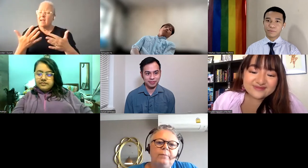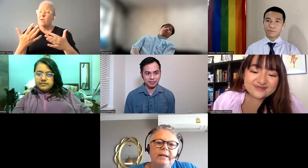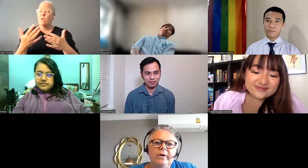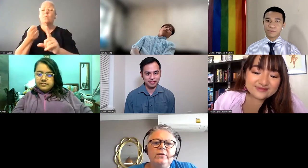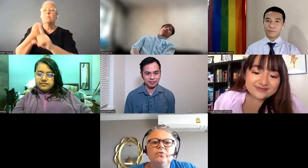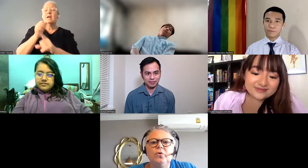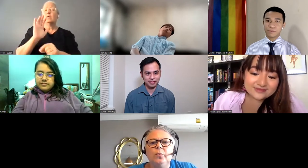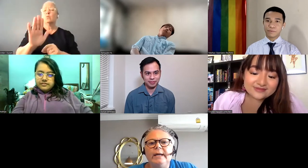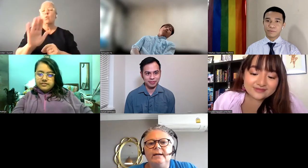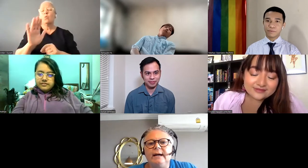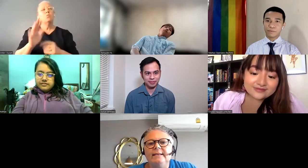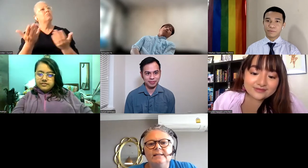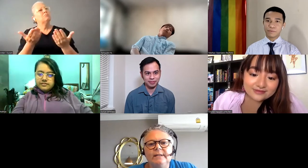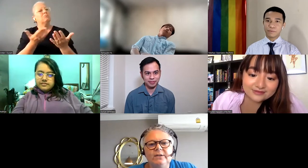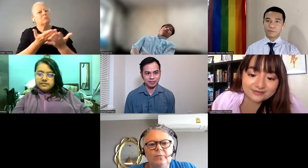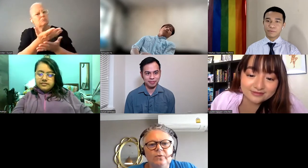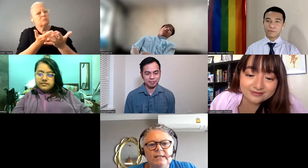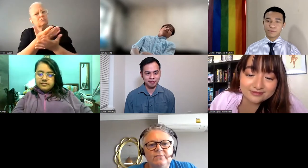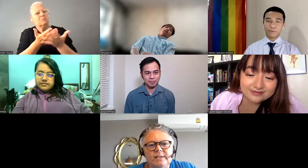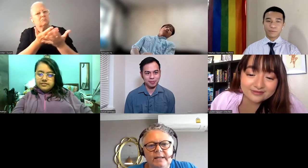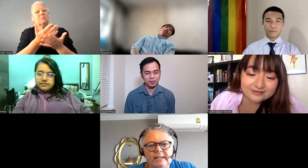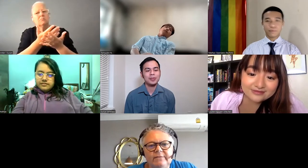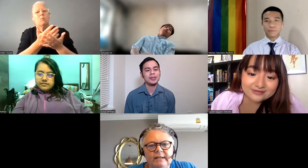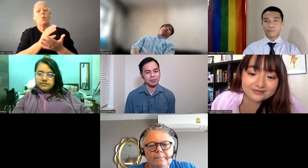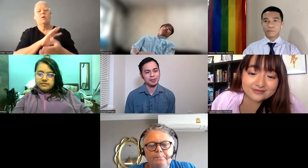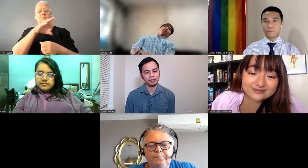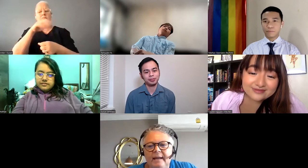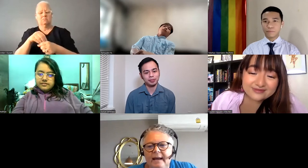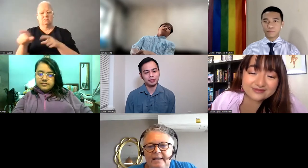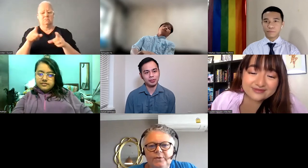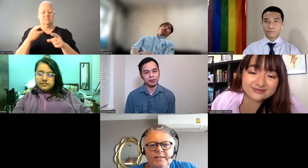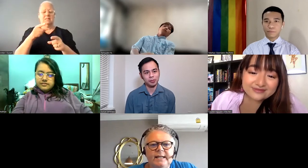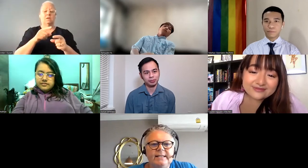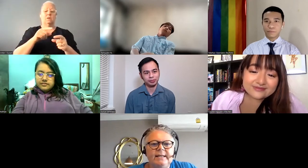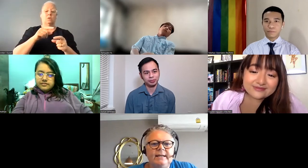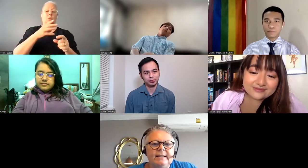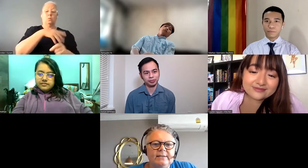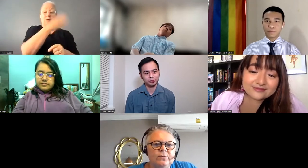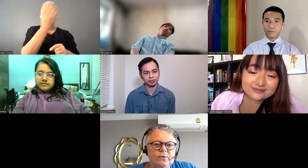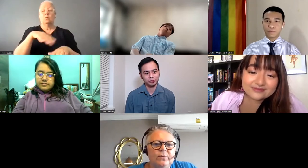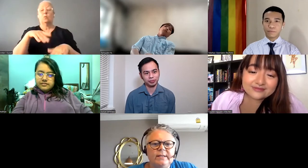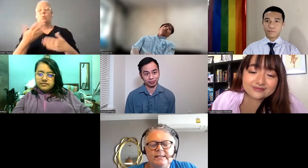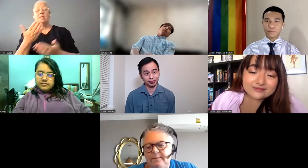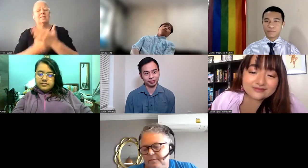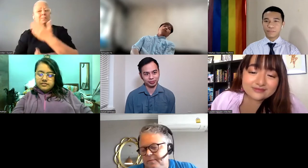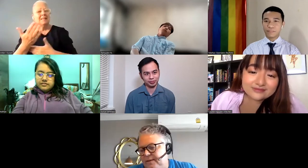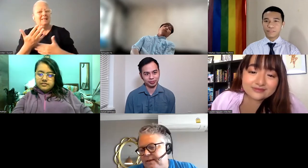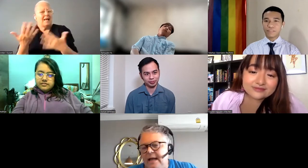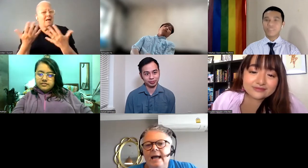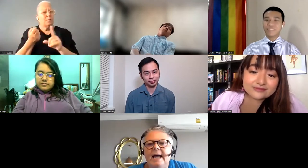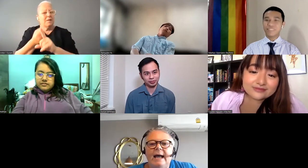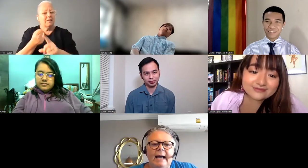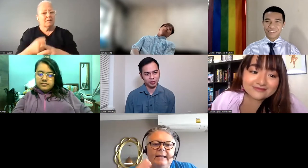or belonging to the queer and disability communities respectively? And the person asking is also a queer disabled